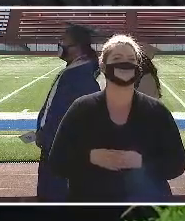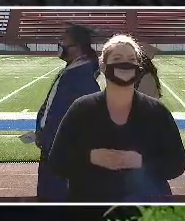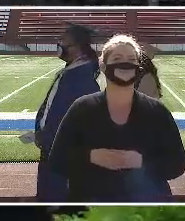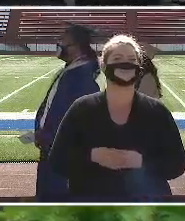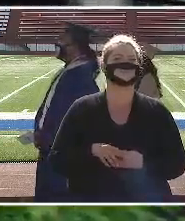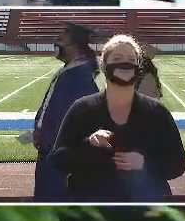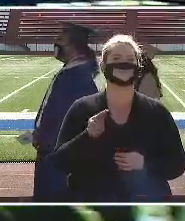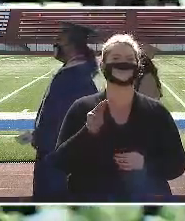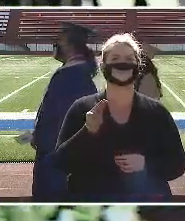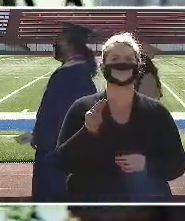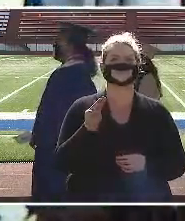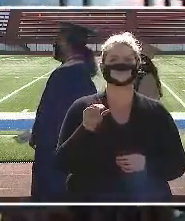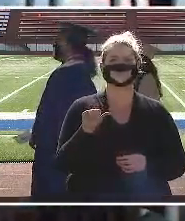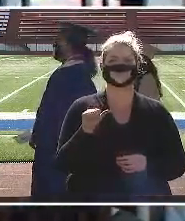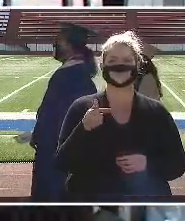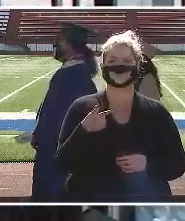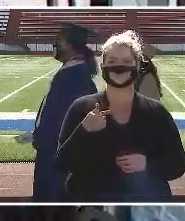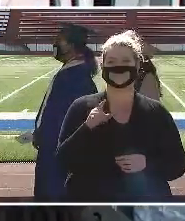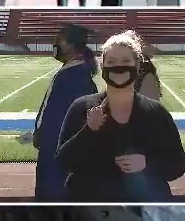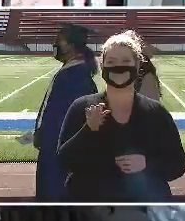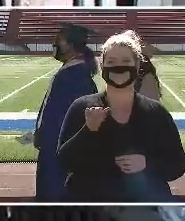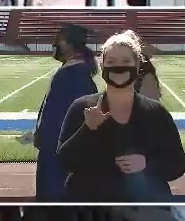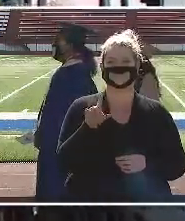Magdalene Rossmeyer.